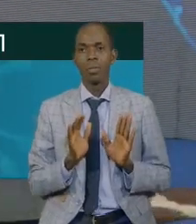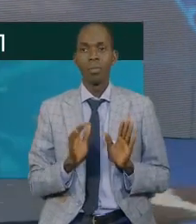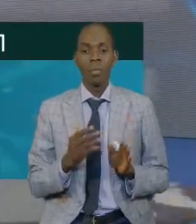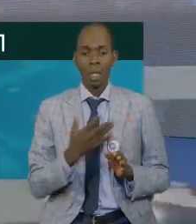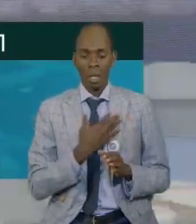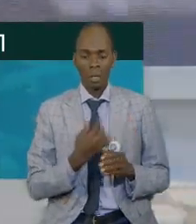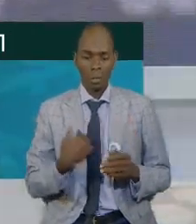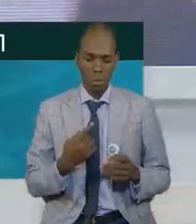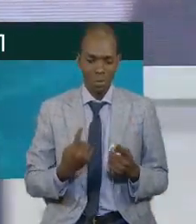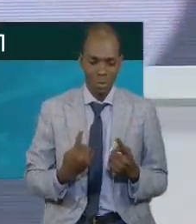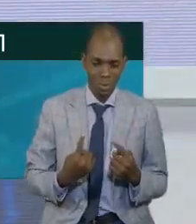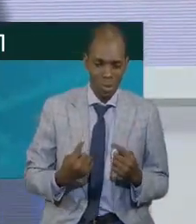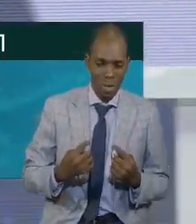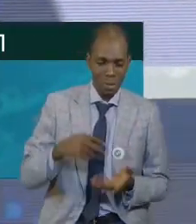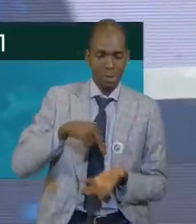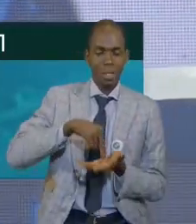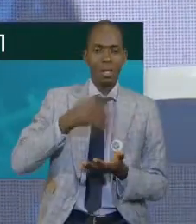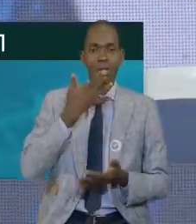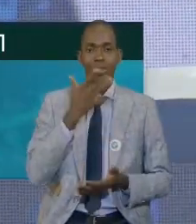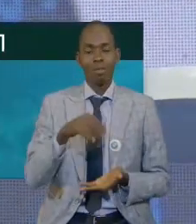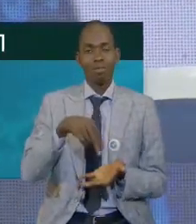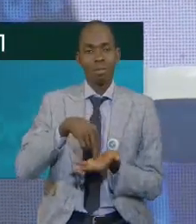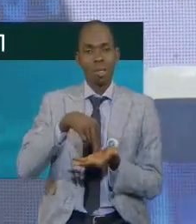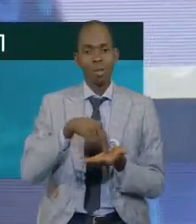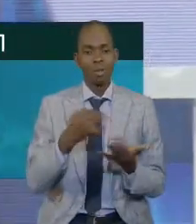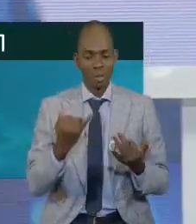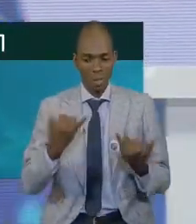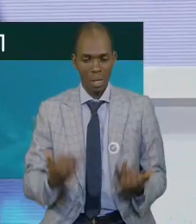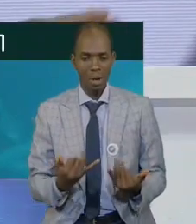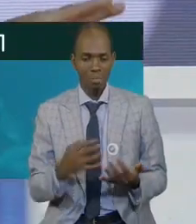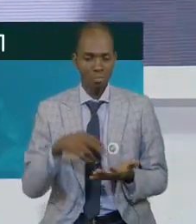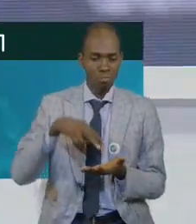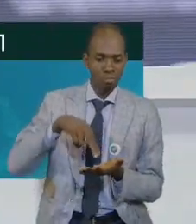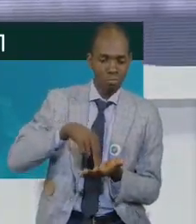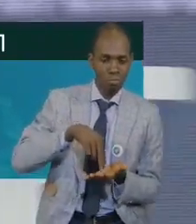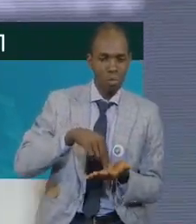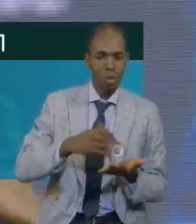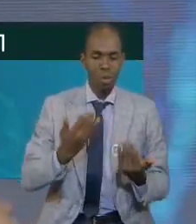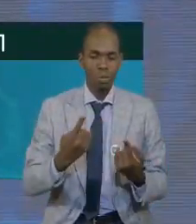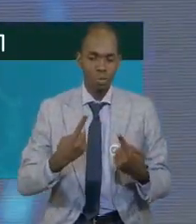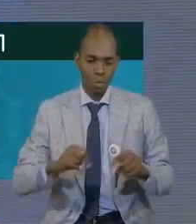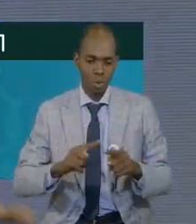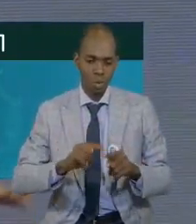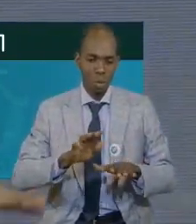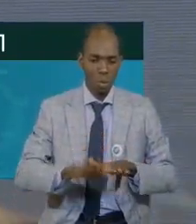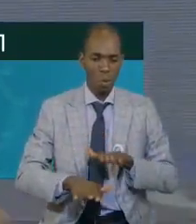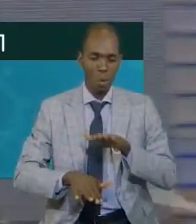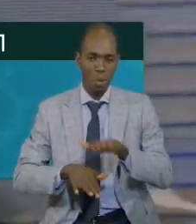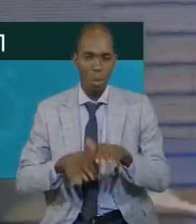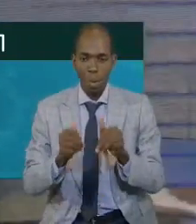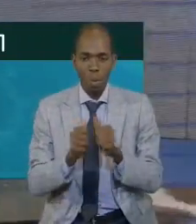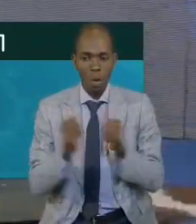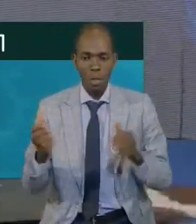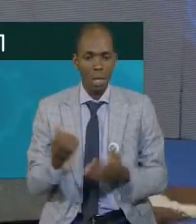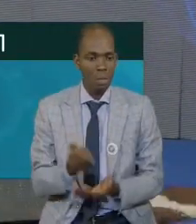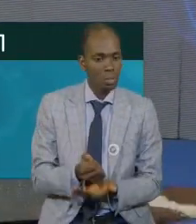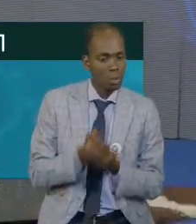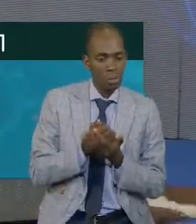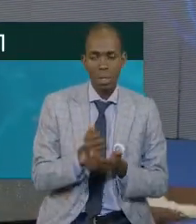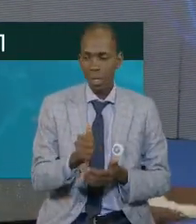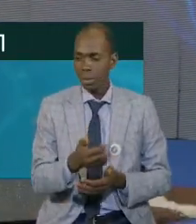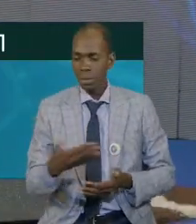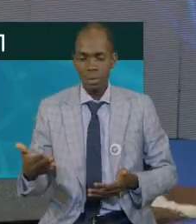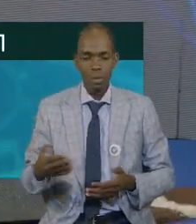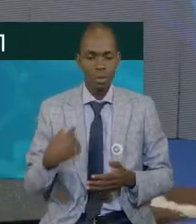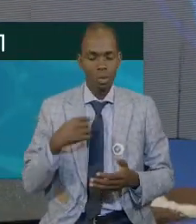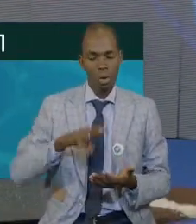standing we want to War as we are trying to walk without holding something we fall